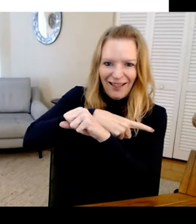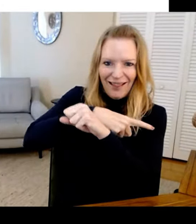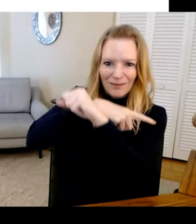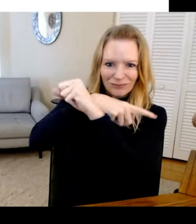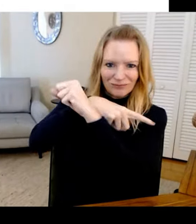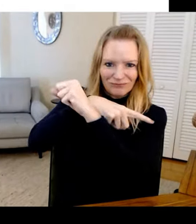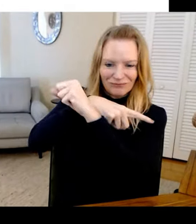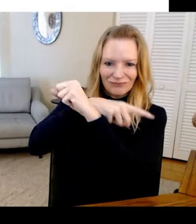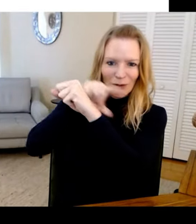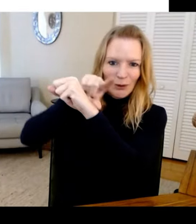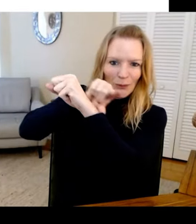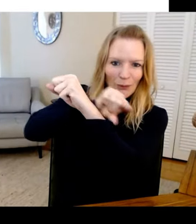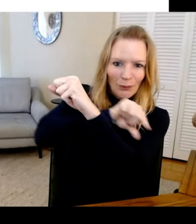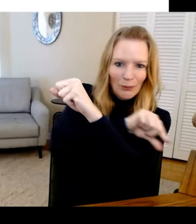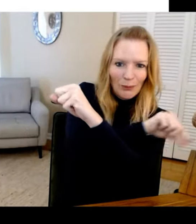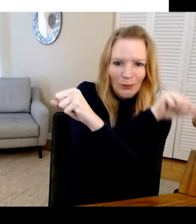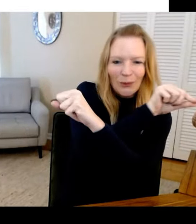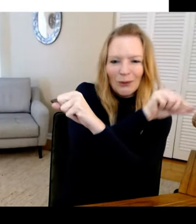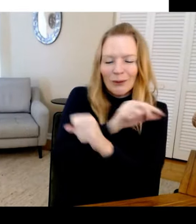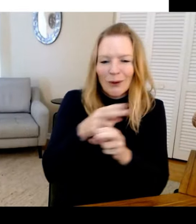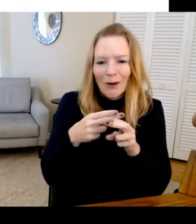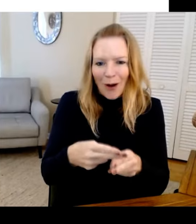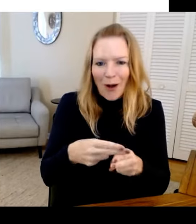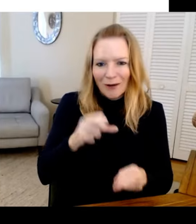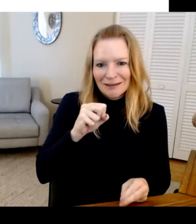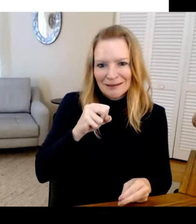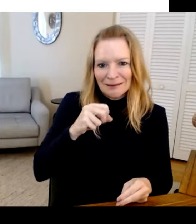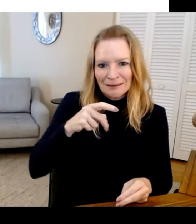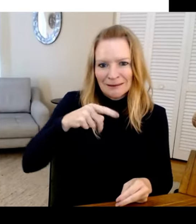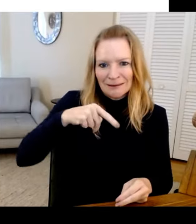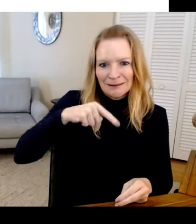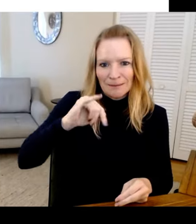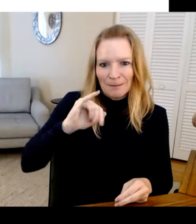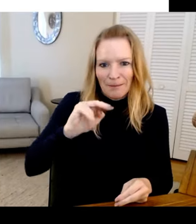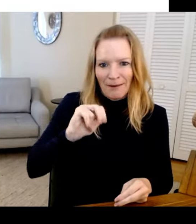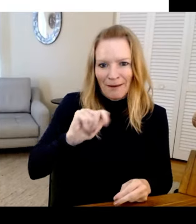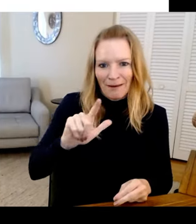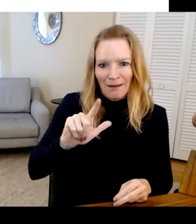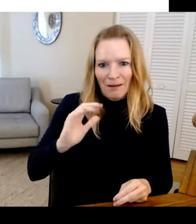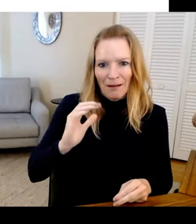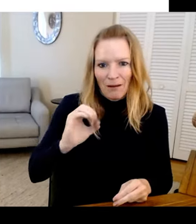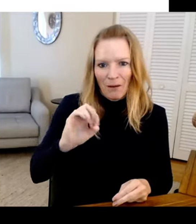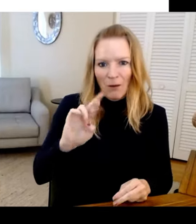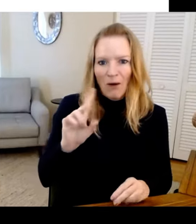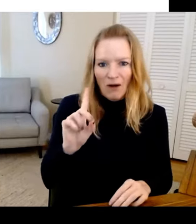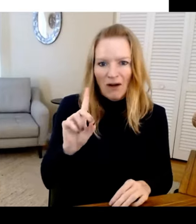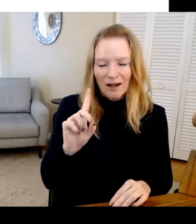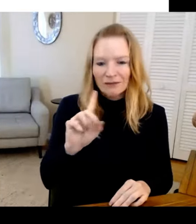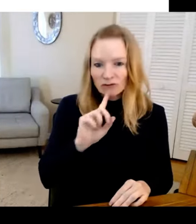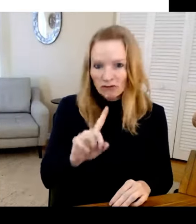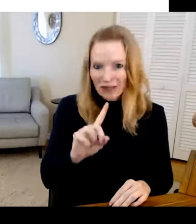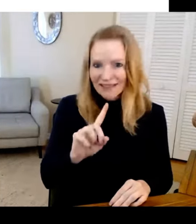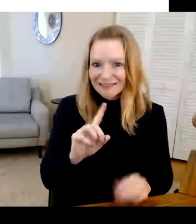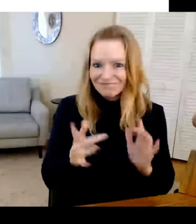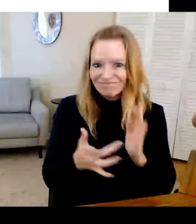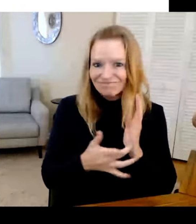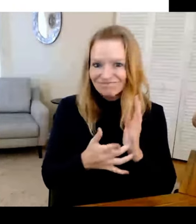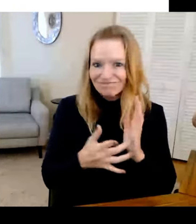brain really has like a tail, a long tail that's really called the spinal